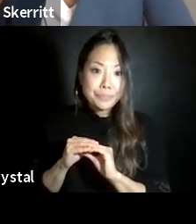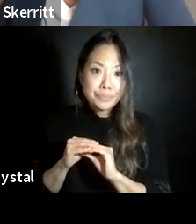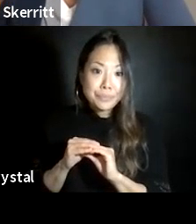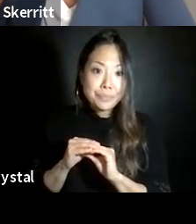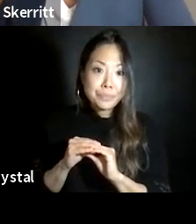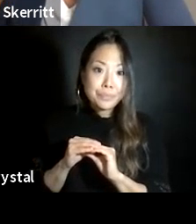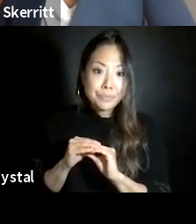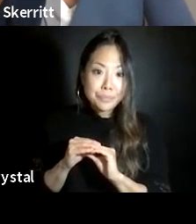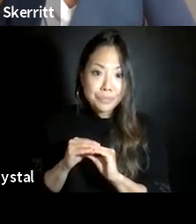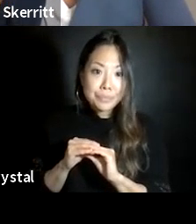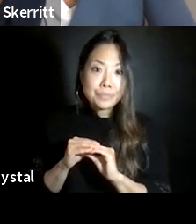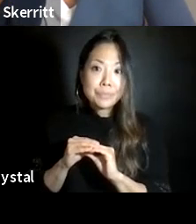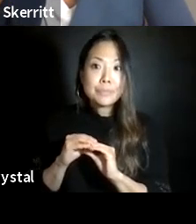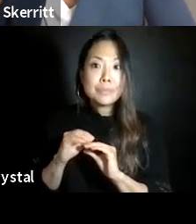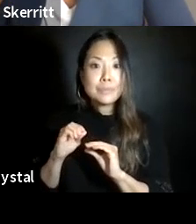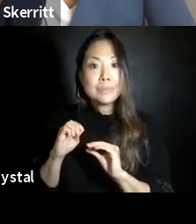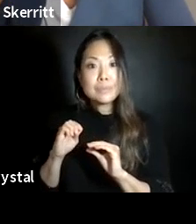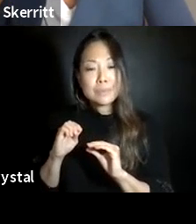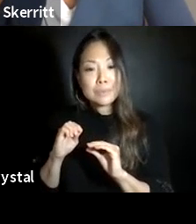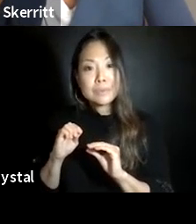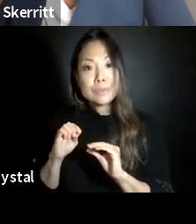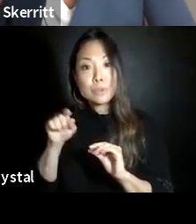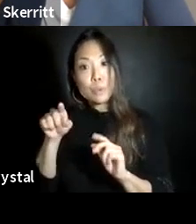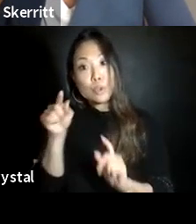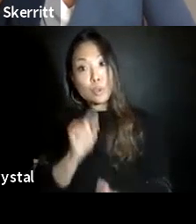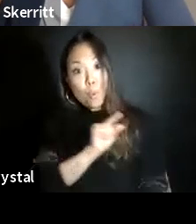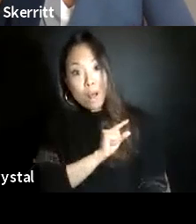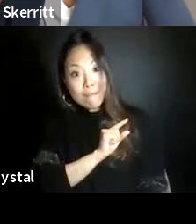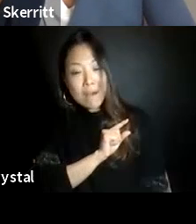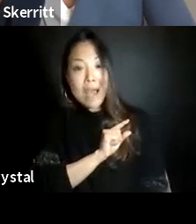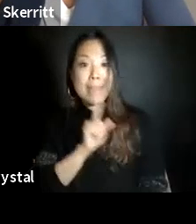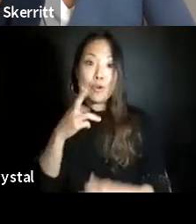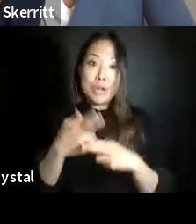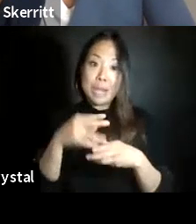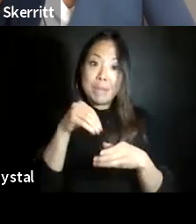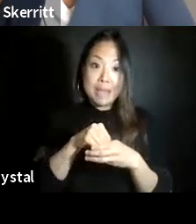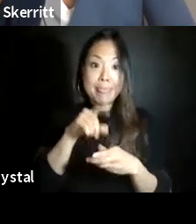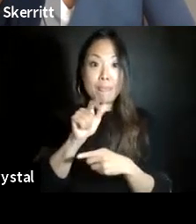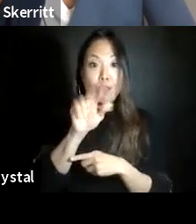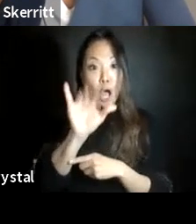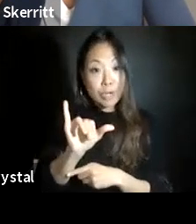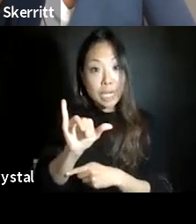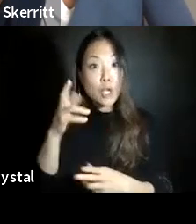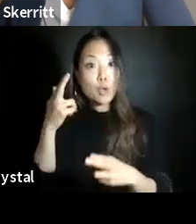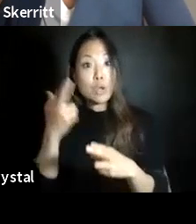like you qualified, and then you were entered into the lottery, and you would potentially get a seat if your number was pulled.